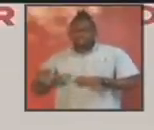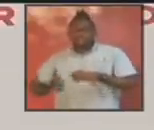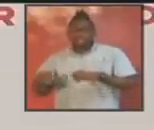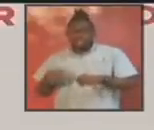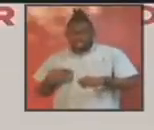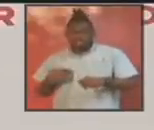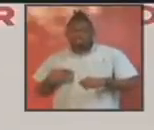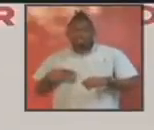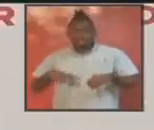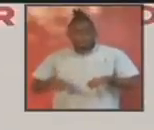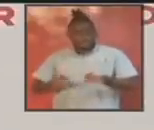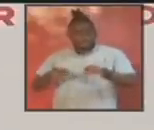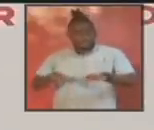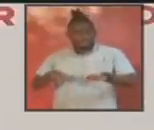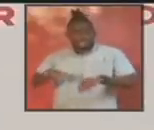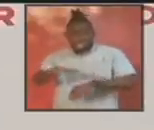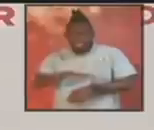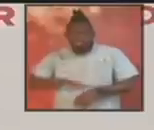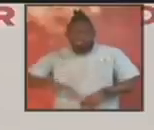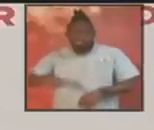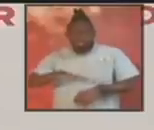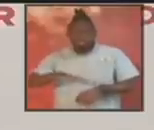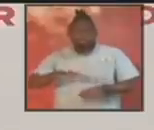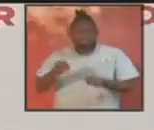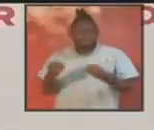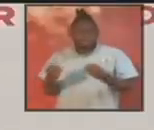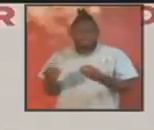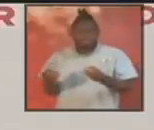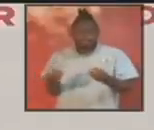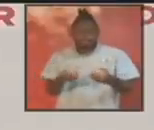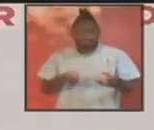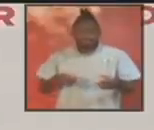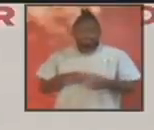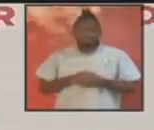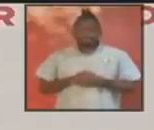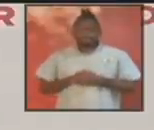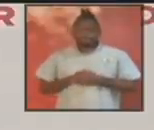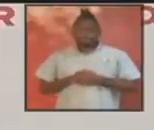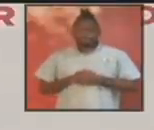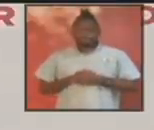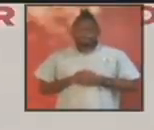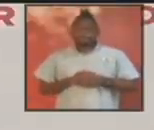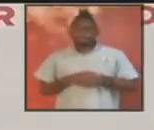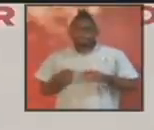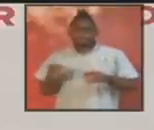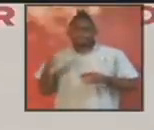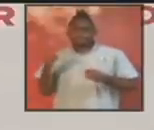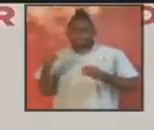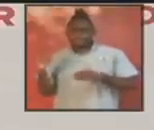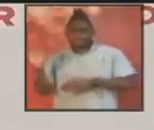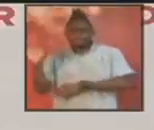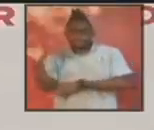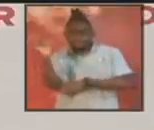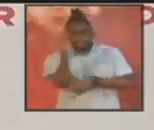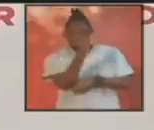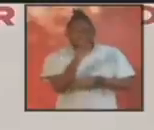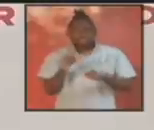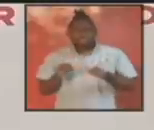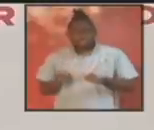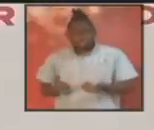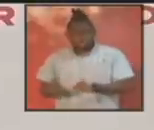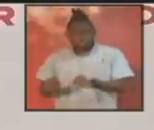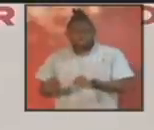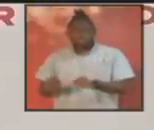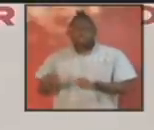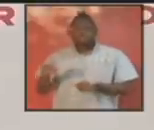areas. And it is there's a contiguous forested area going all the way to Rio Claro, in which we see